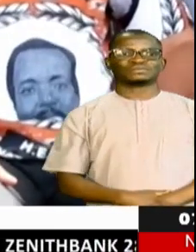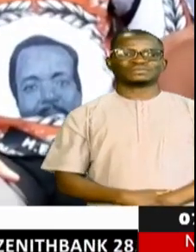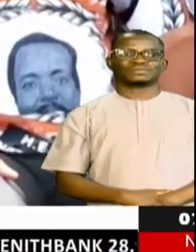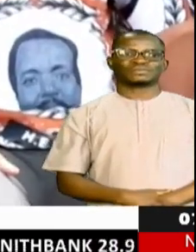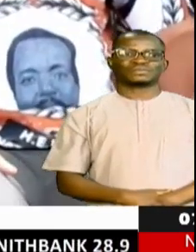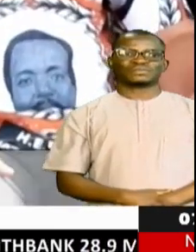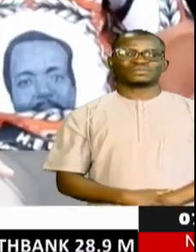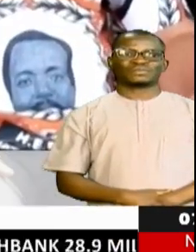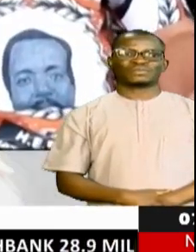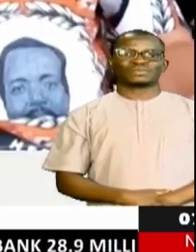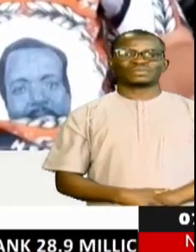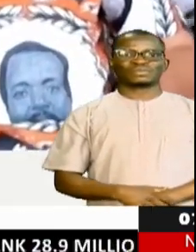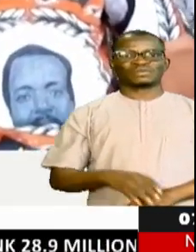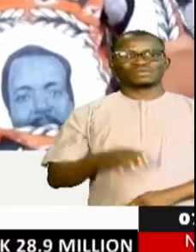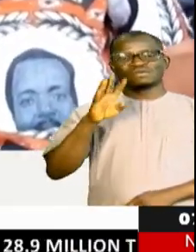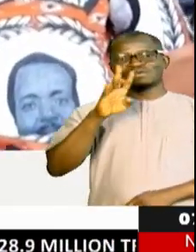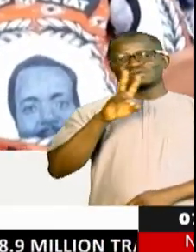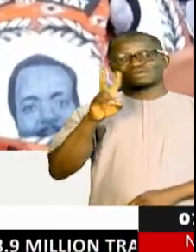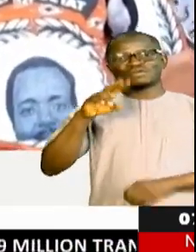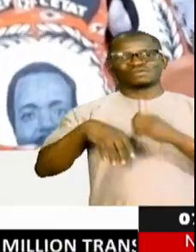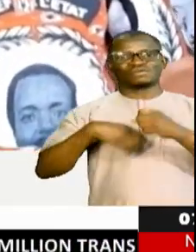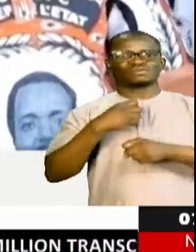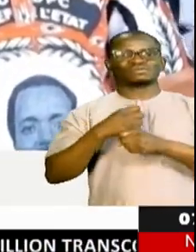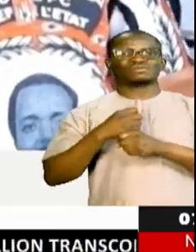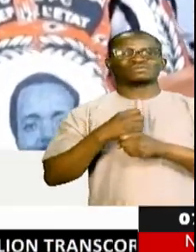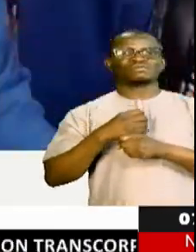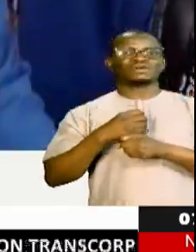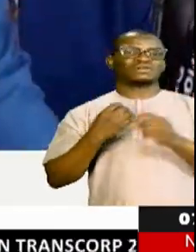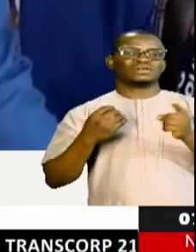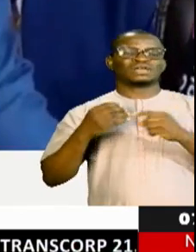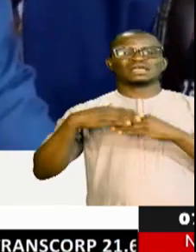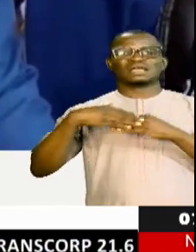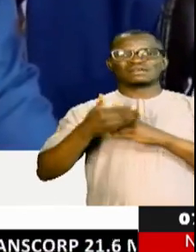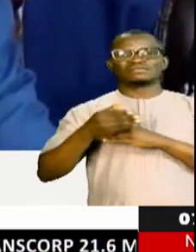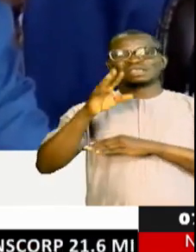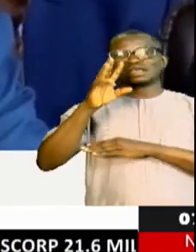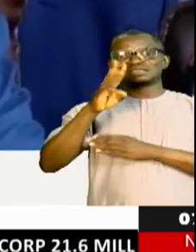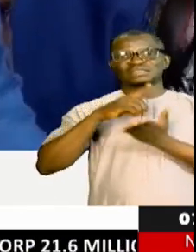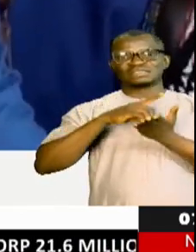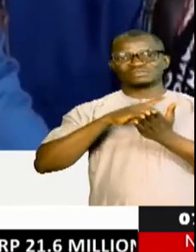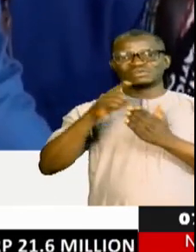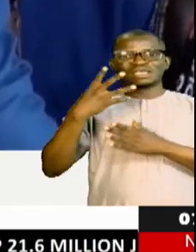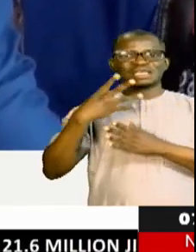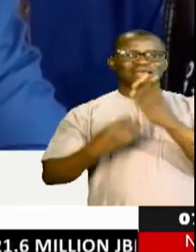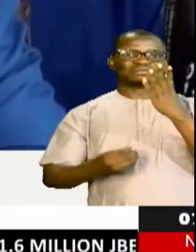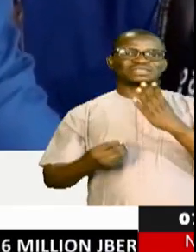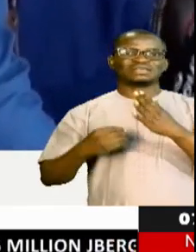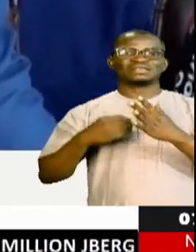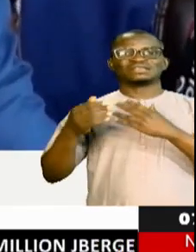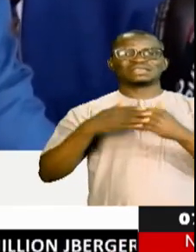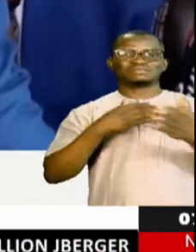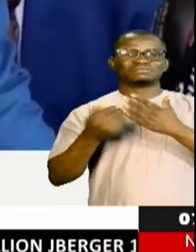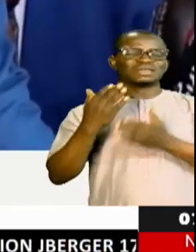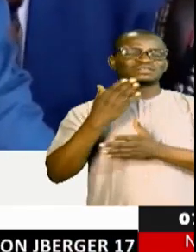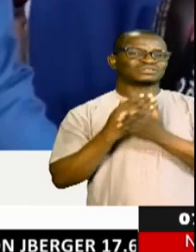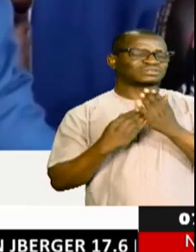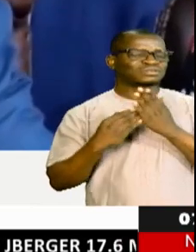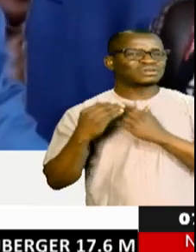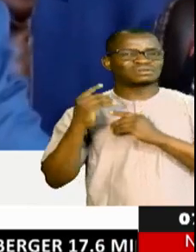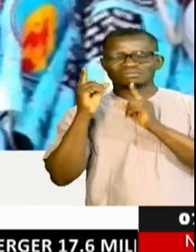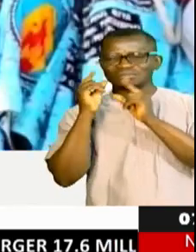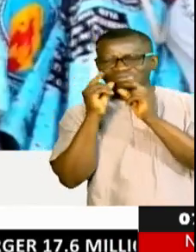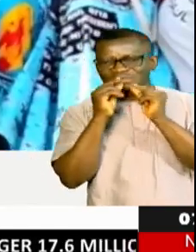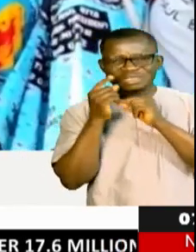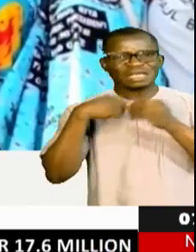the 91-year-old leader returned to the country after a 6-week absence, amid rife speculations about